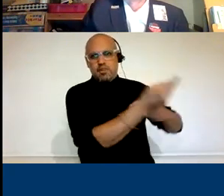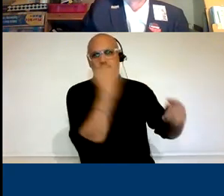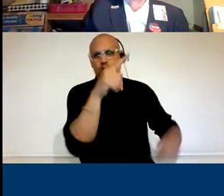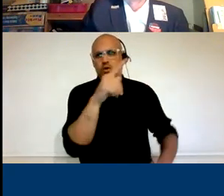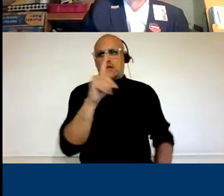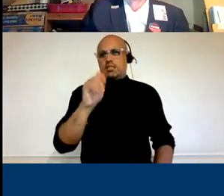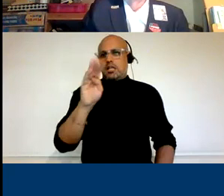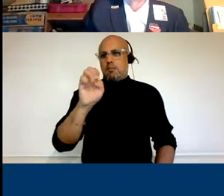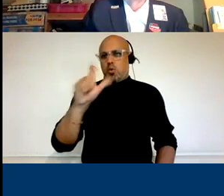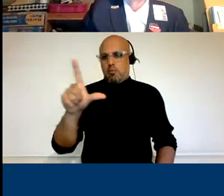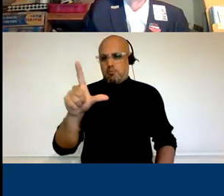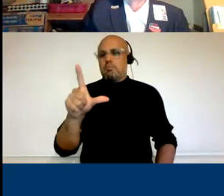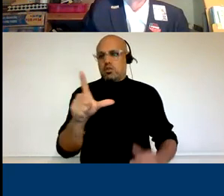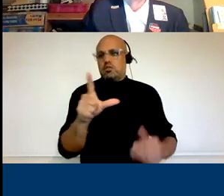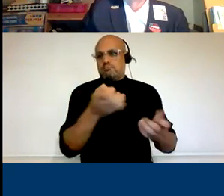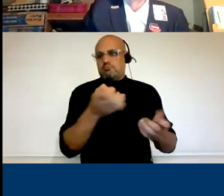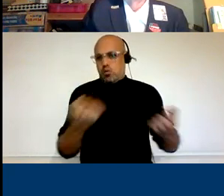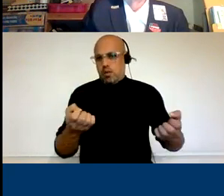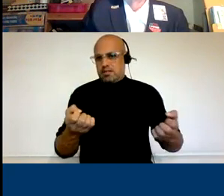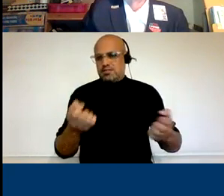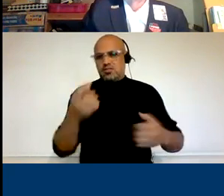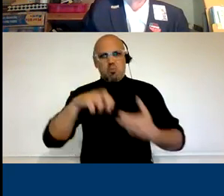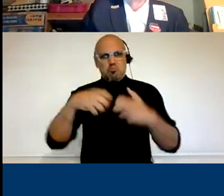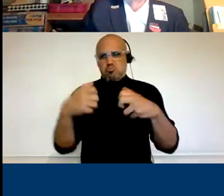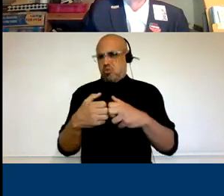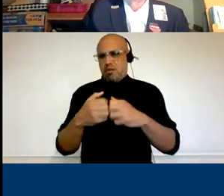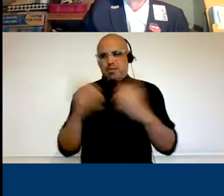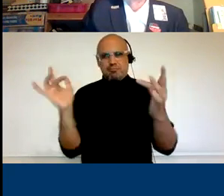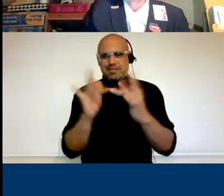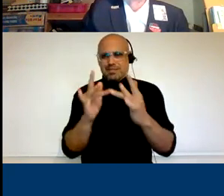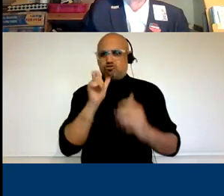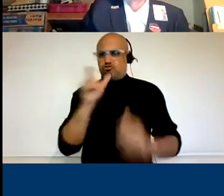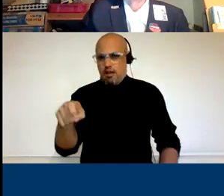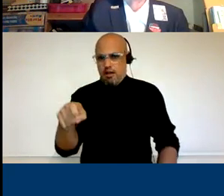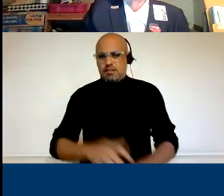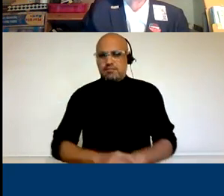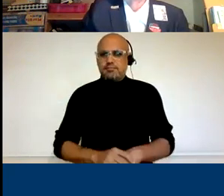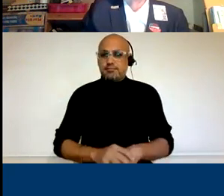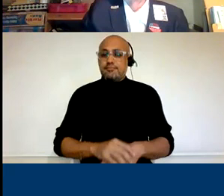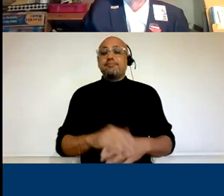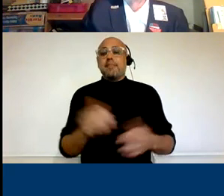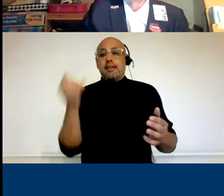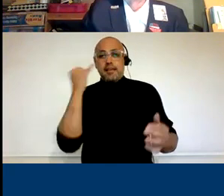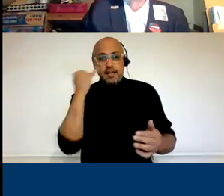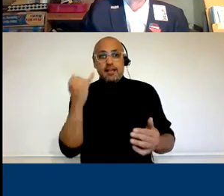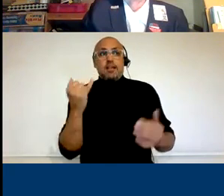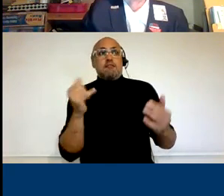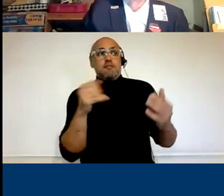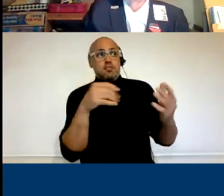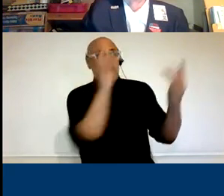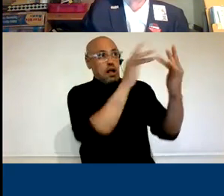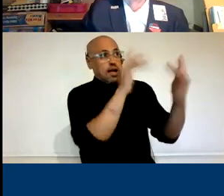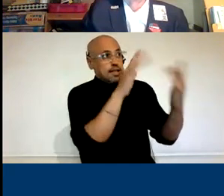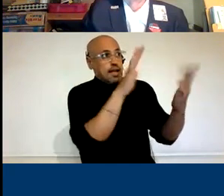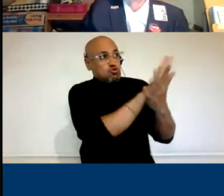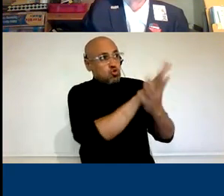problem with the coverage. If none of these solutions work with you, again, reach your school and the schools will help to provide different accommodation for